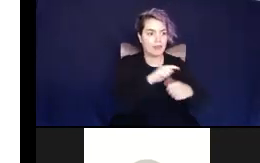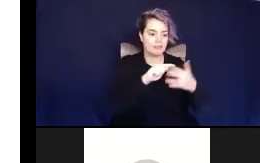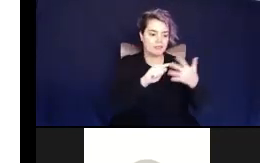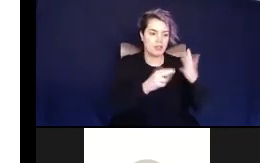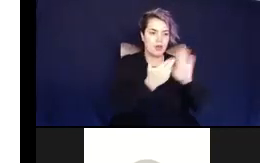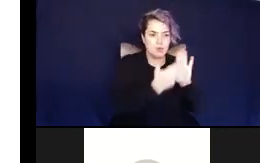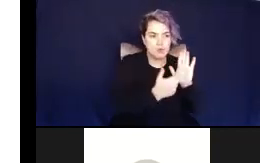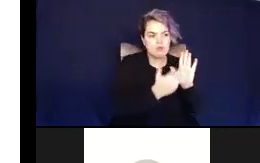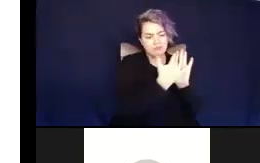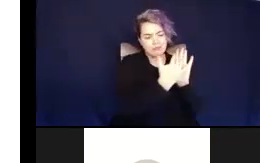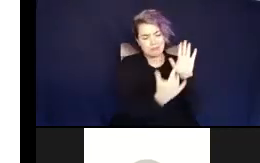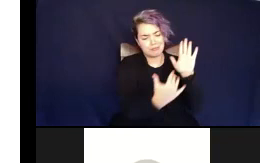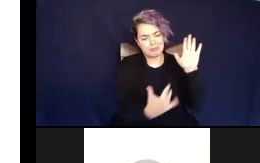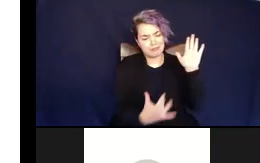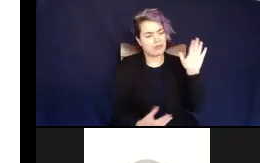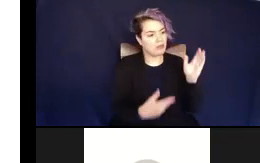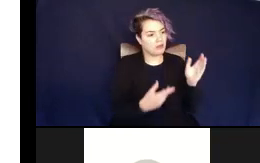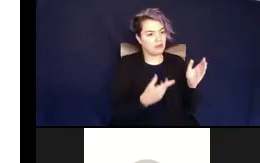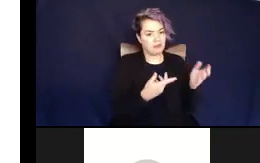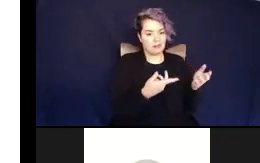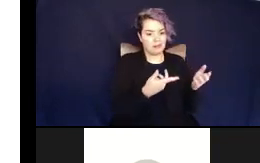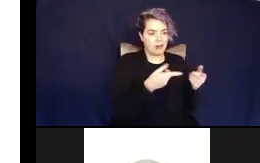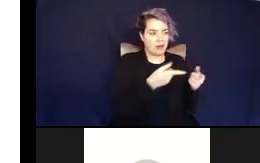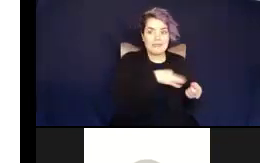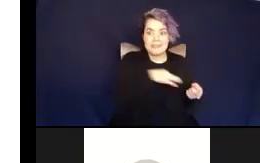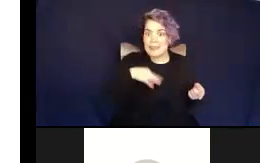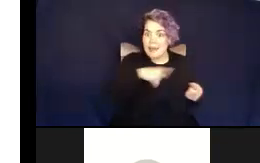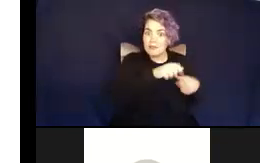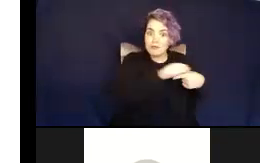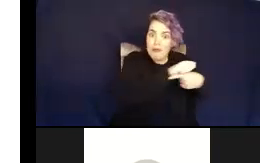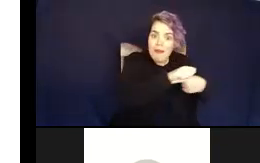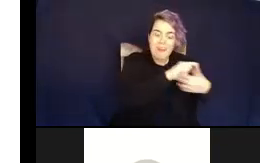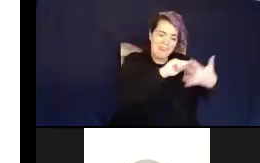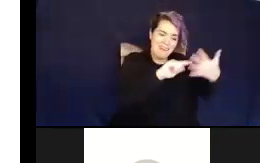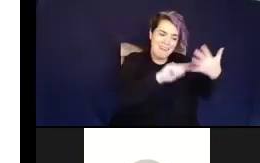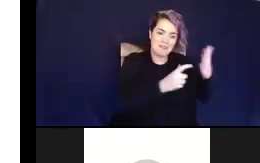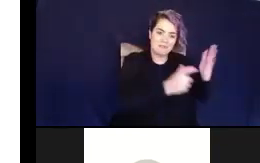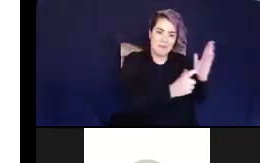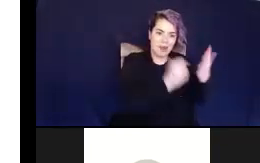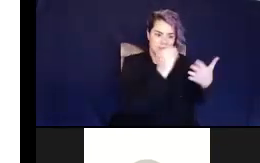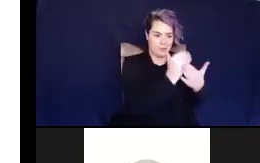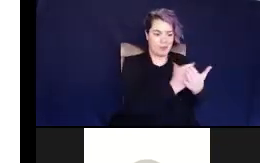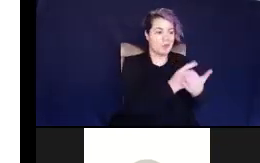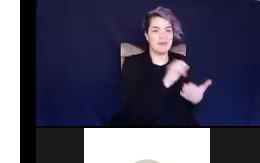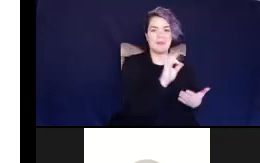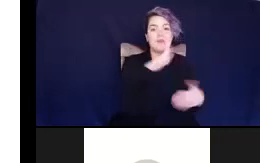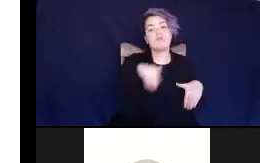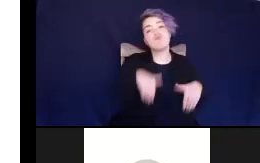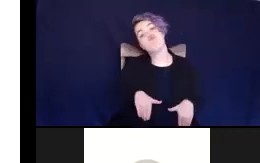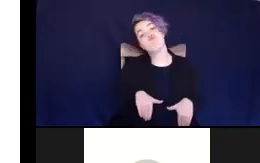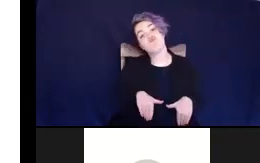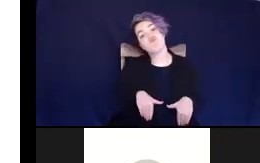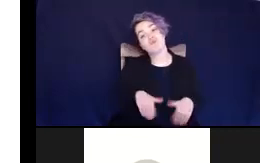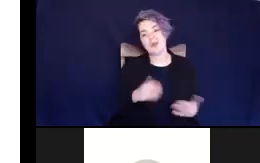you can't, get people trained on what to do if you just sit there and wait, understanding that